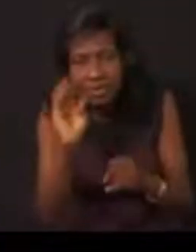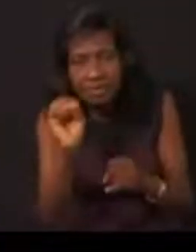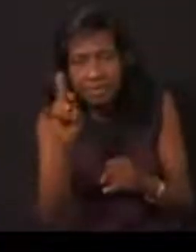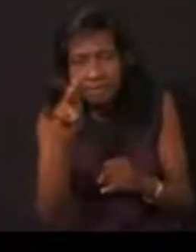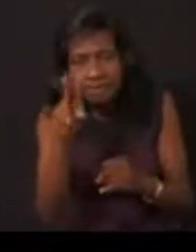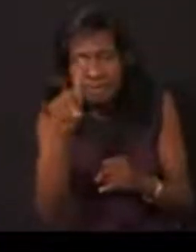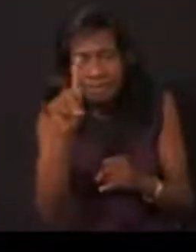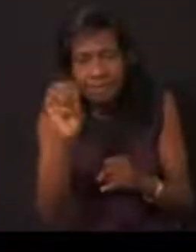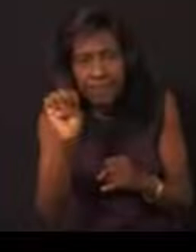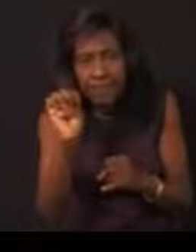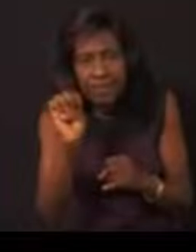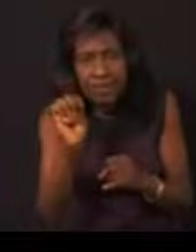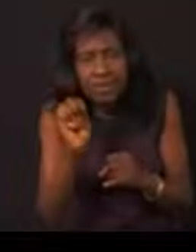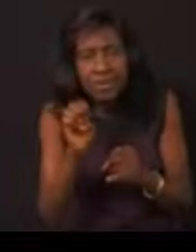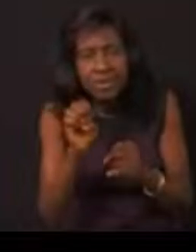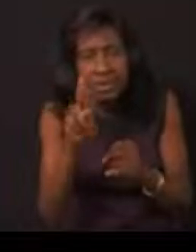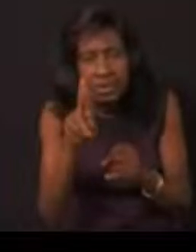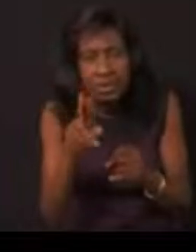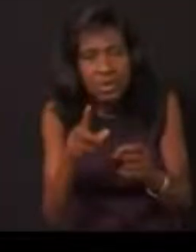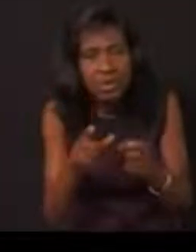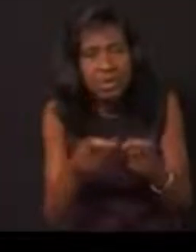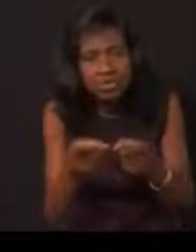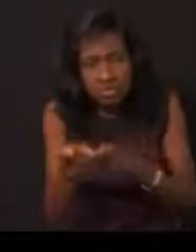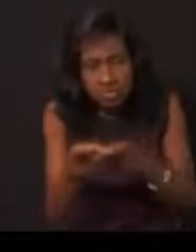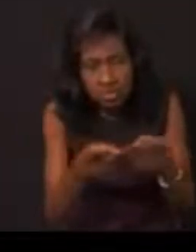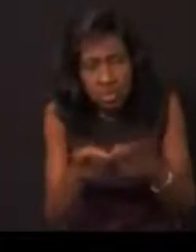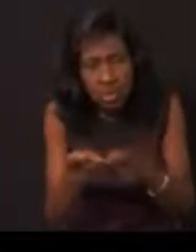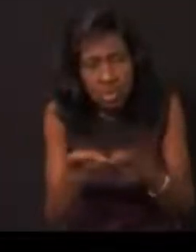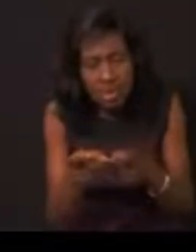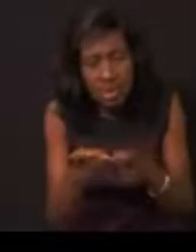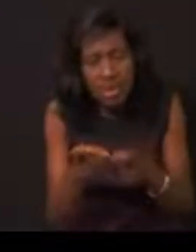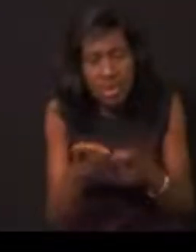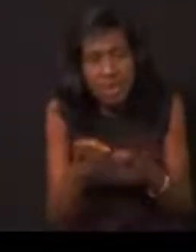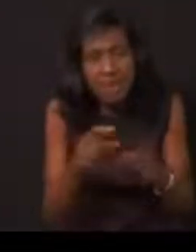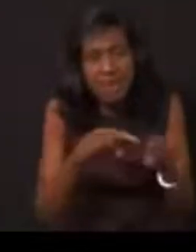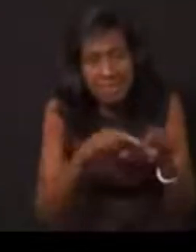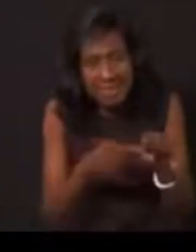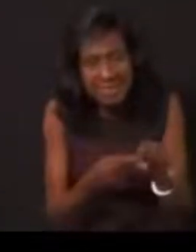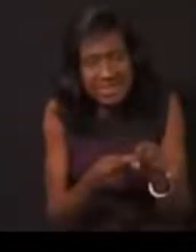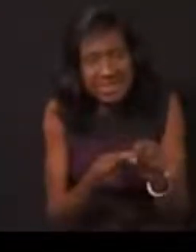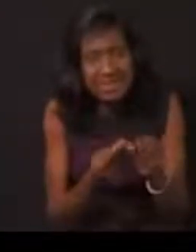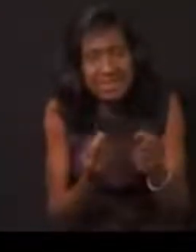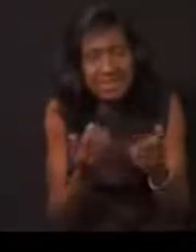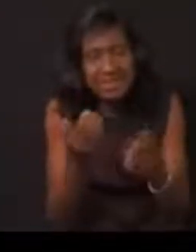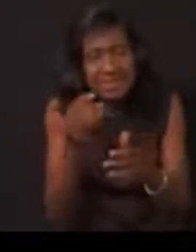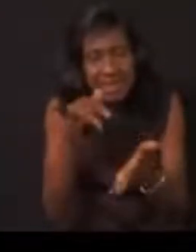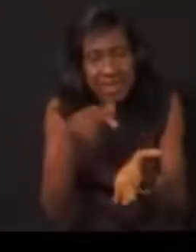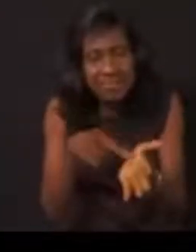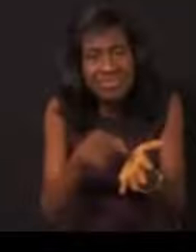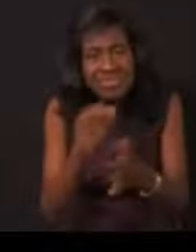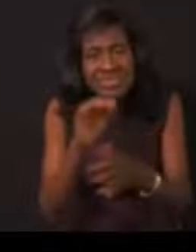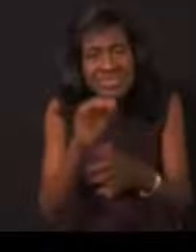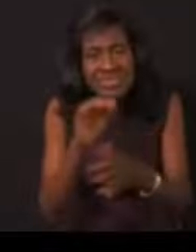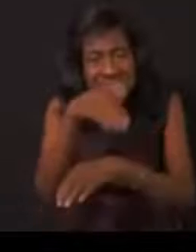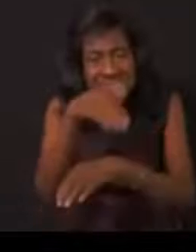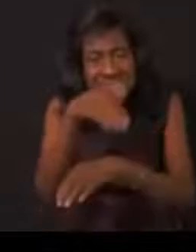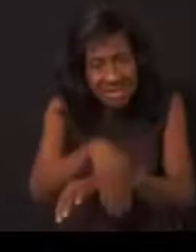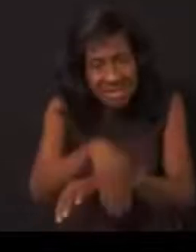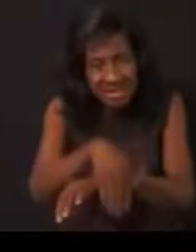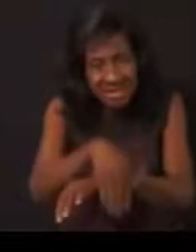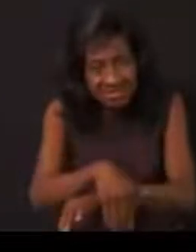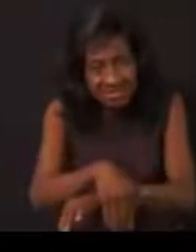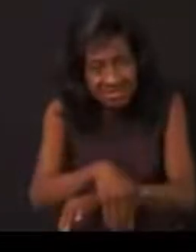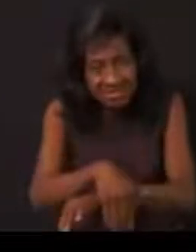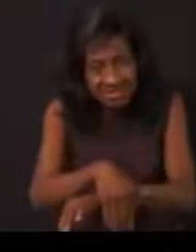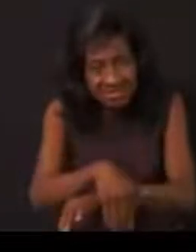acts come into force as of this afternoon upon publication in the Gazette.